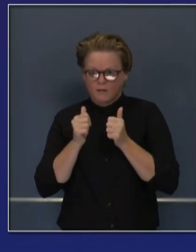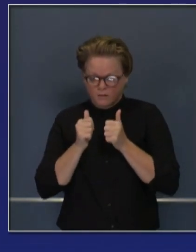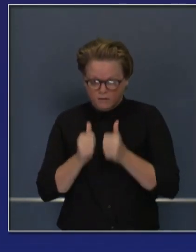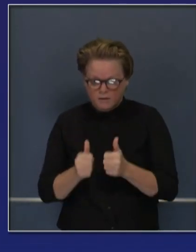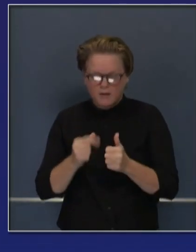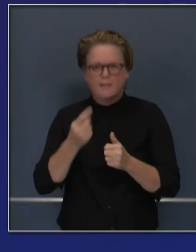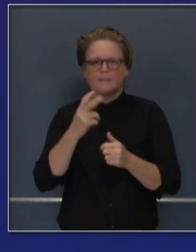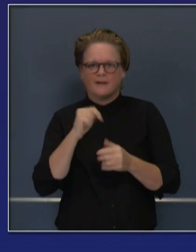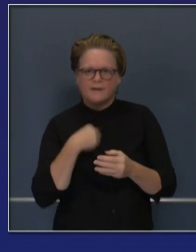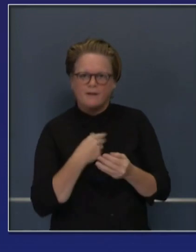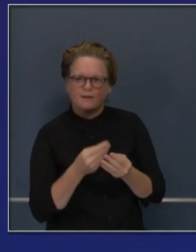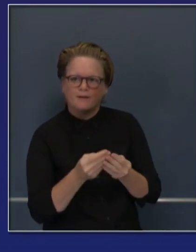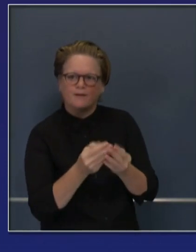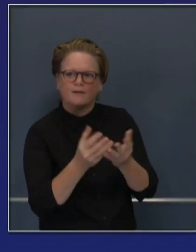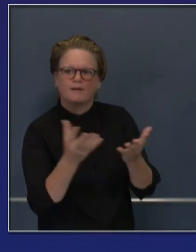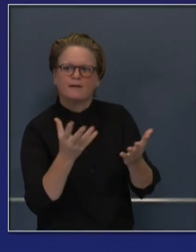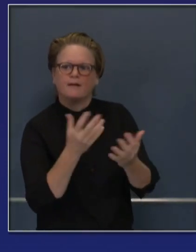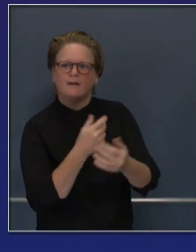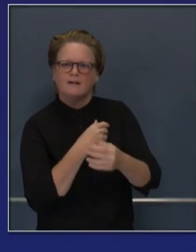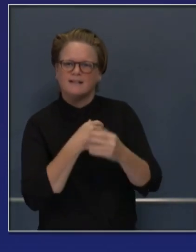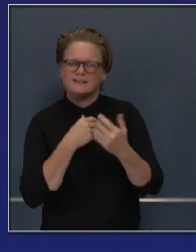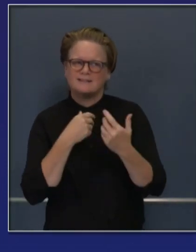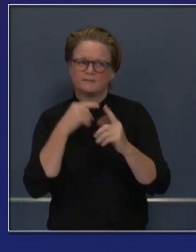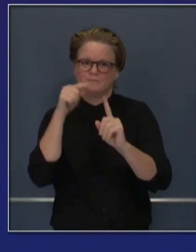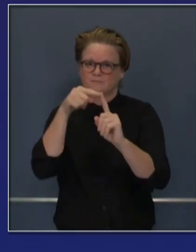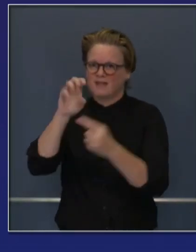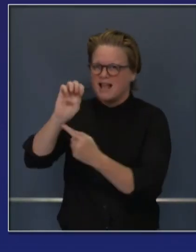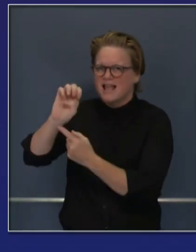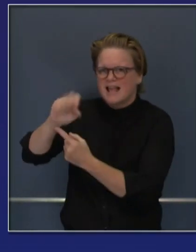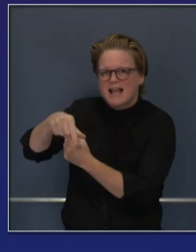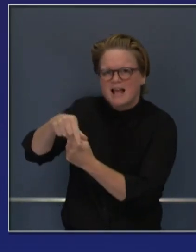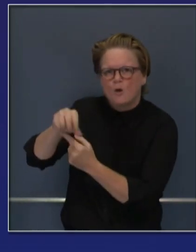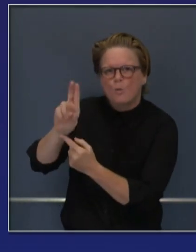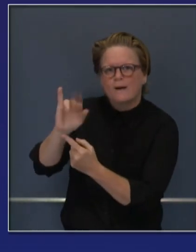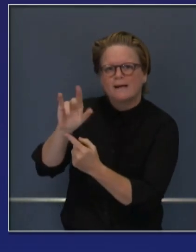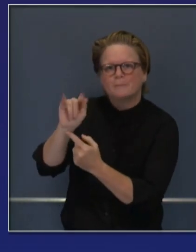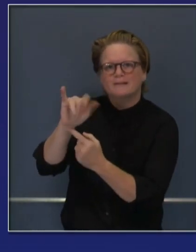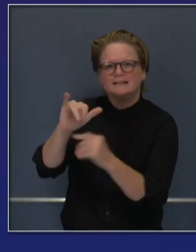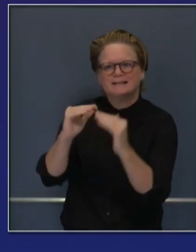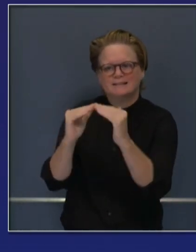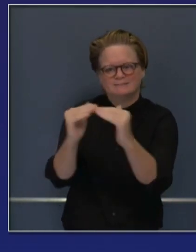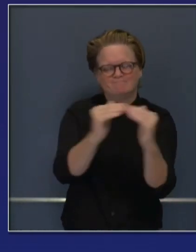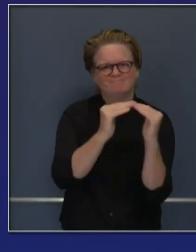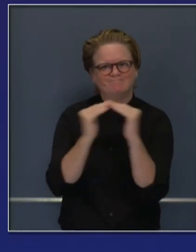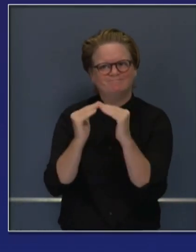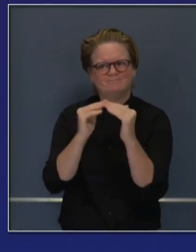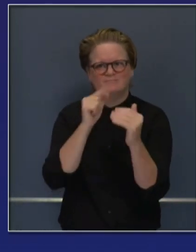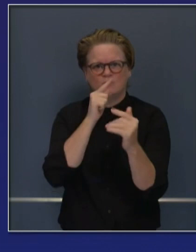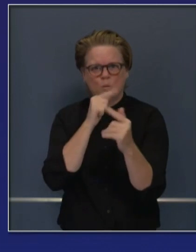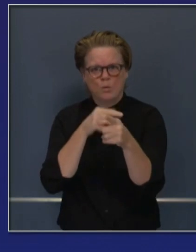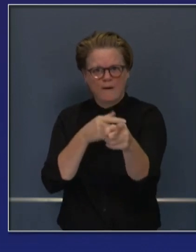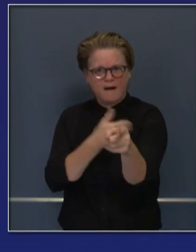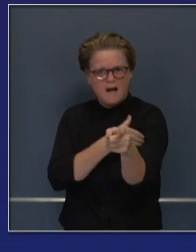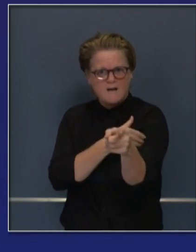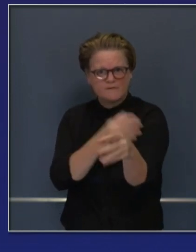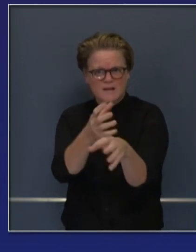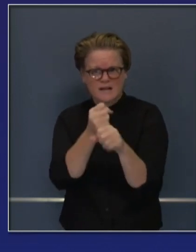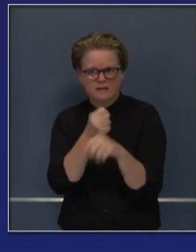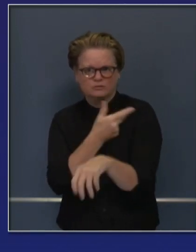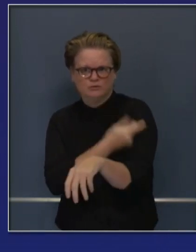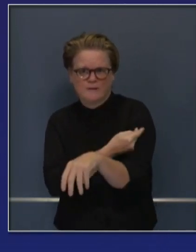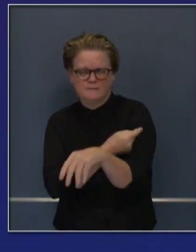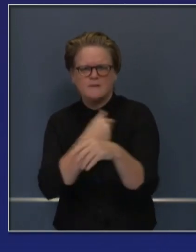the critical nature of making sure those that are most in need are prioritized in terms of the access